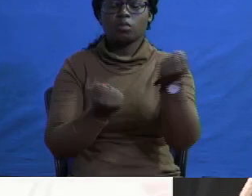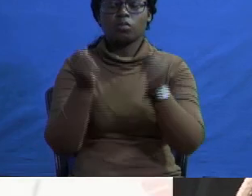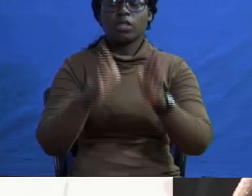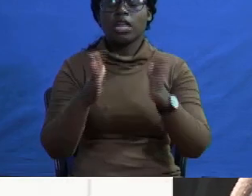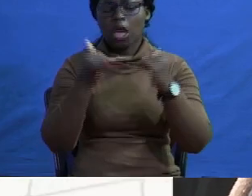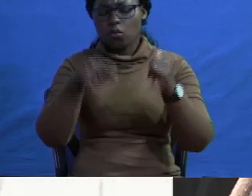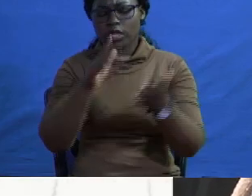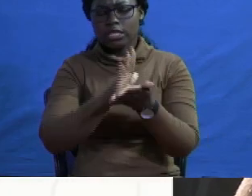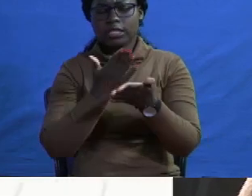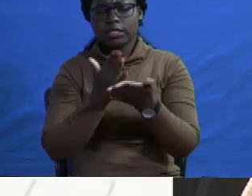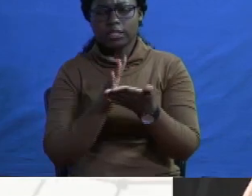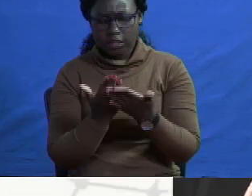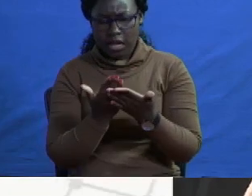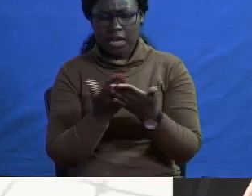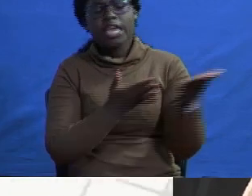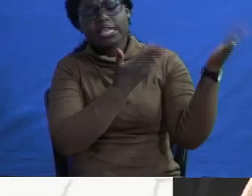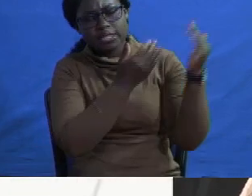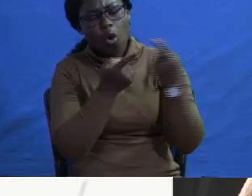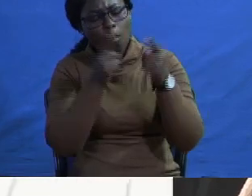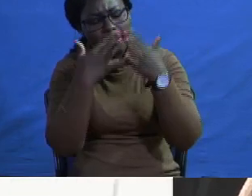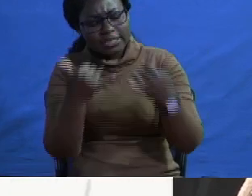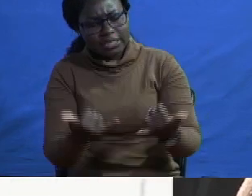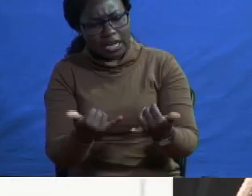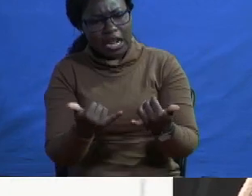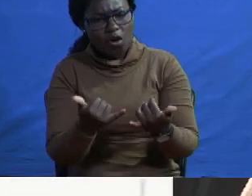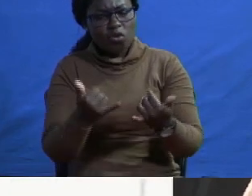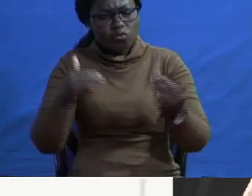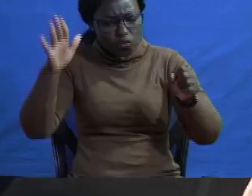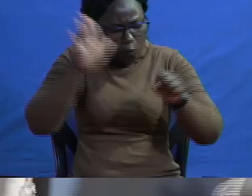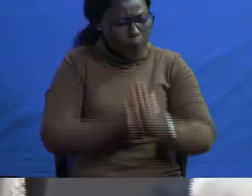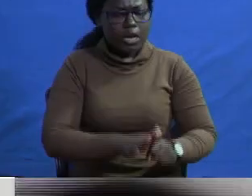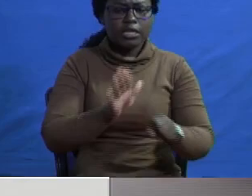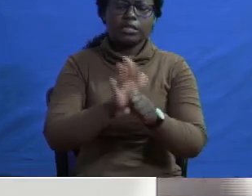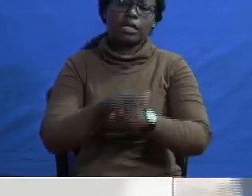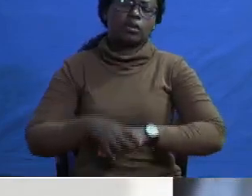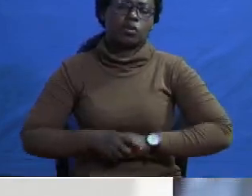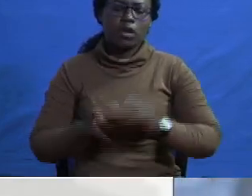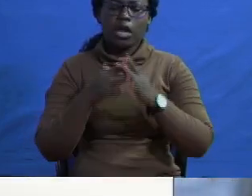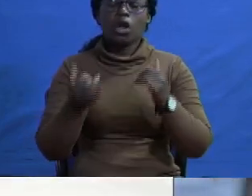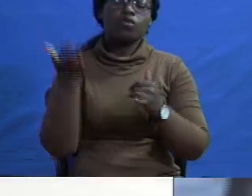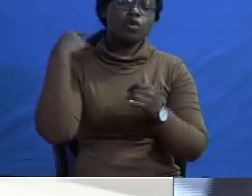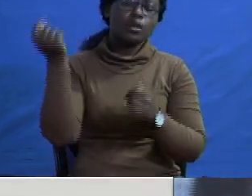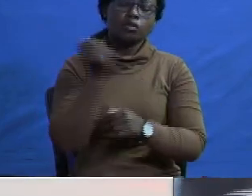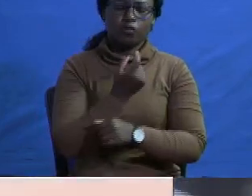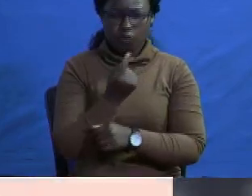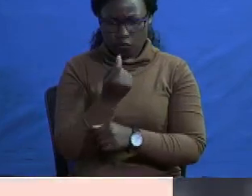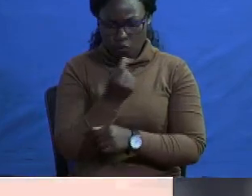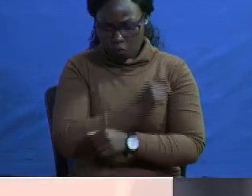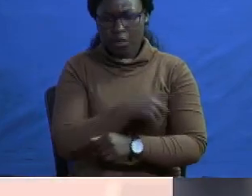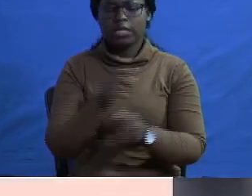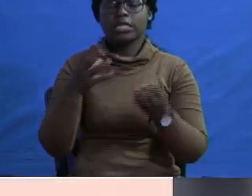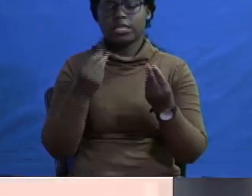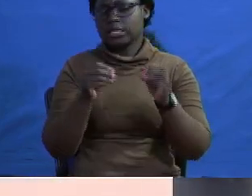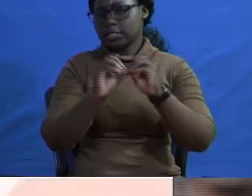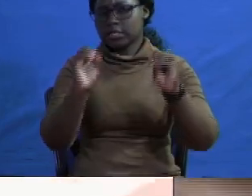hii sekta ilikuwa ndio tegemeo, lakini saa hizi imekuwa ndio imetufinya zaidi. The past few months have not been easy,